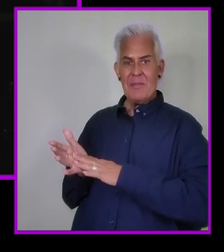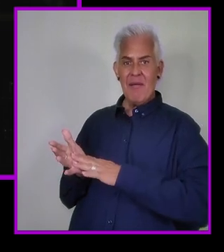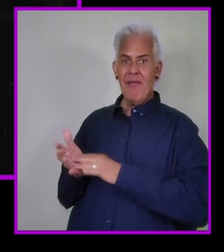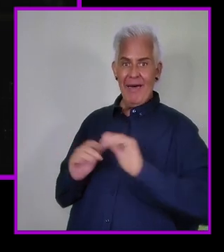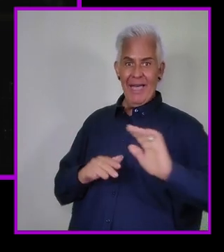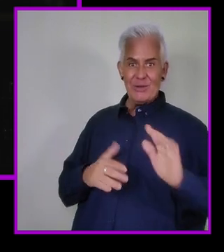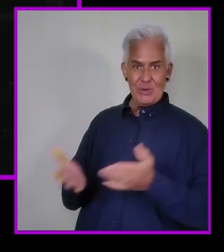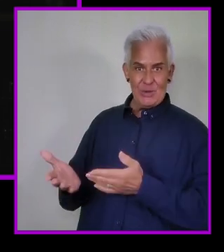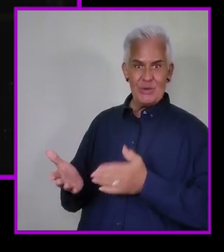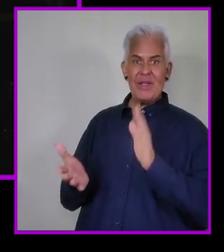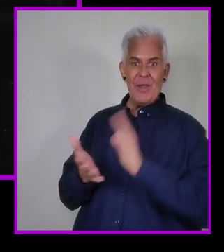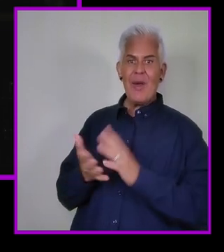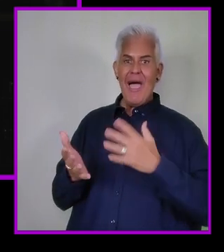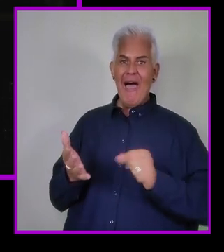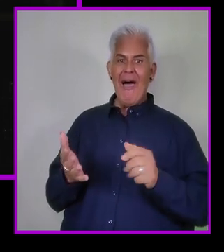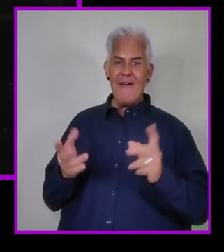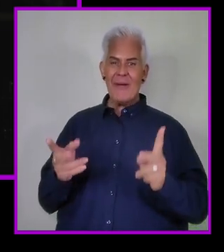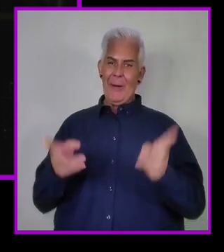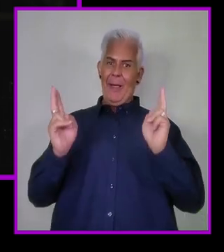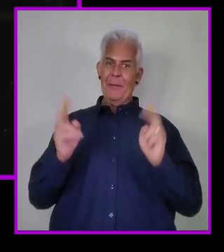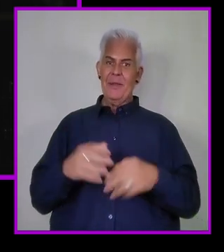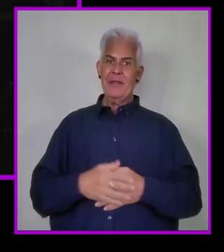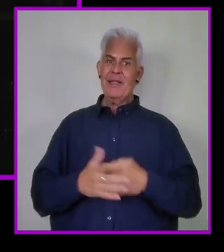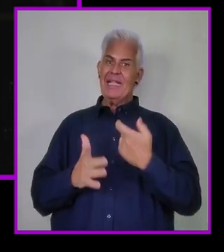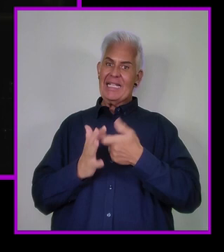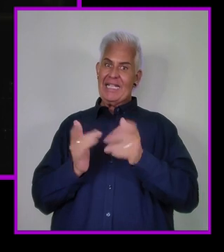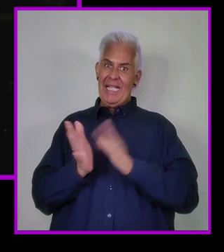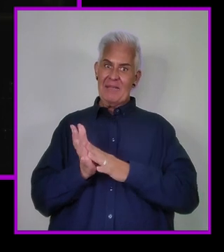me introduce Kim, and then we've got a bit of some clips from her. So Kim...